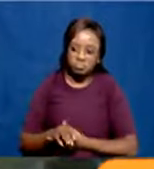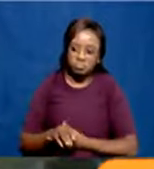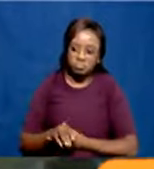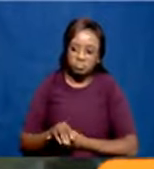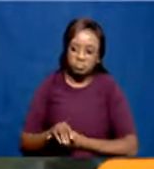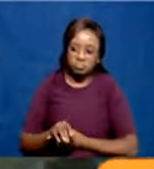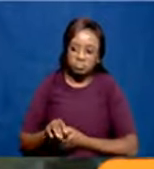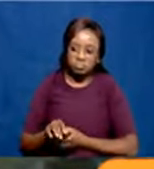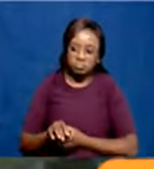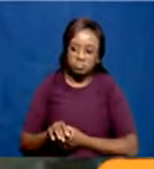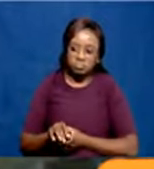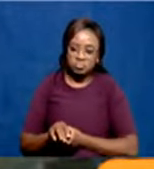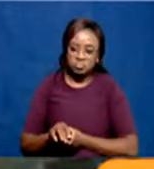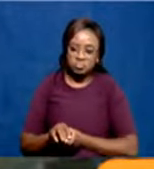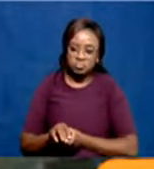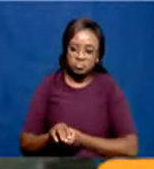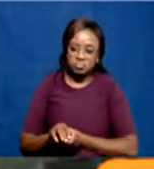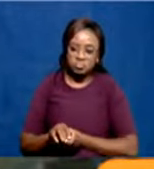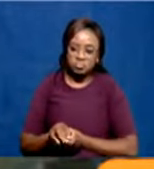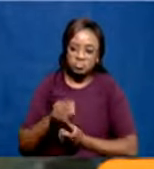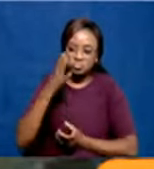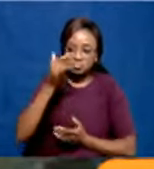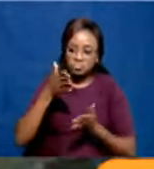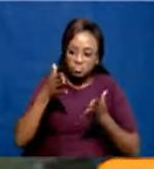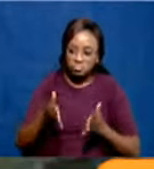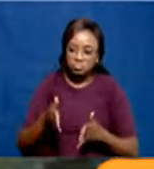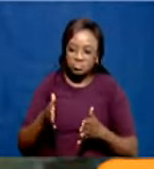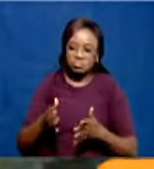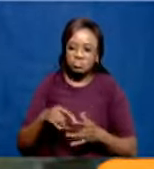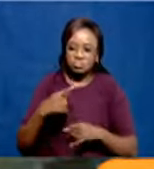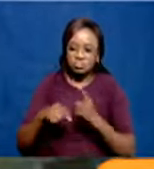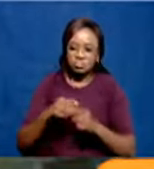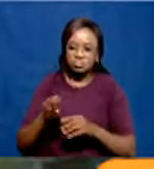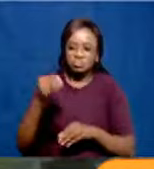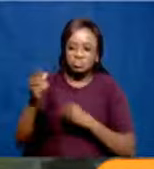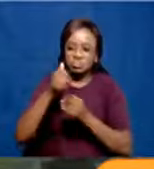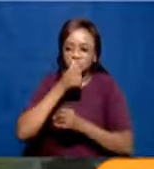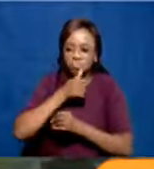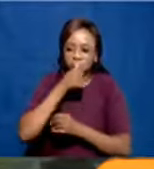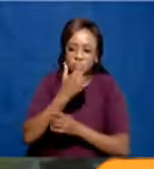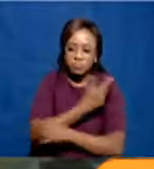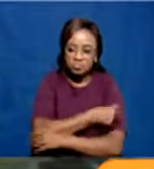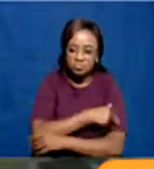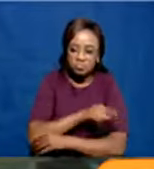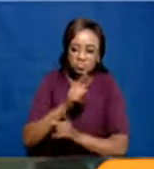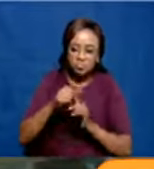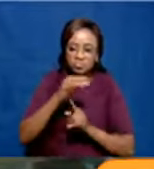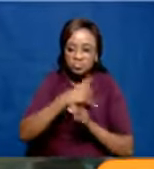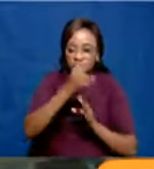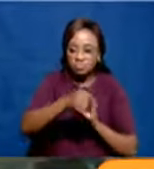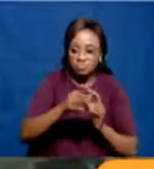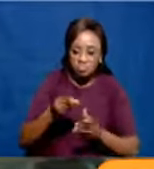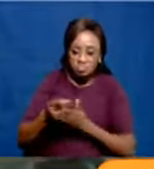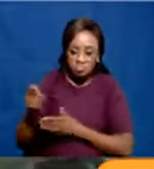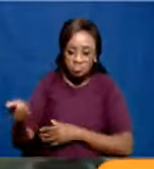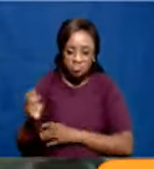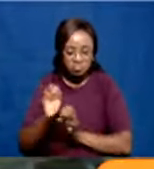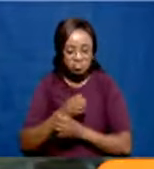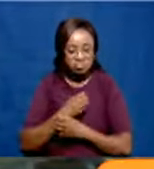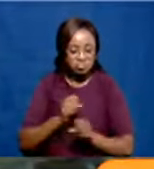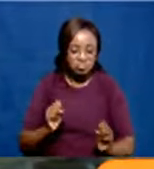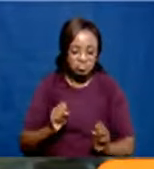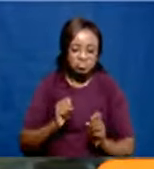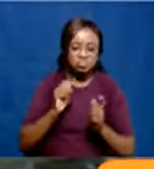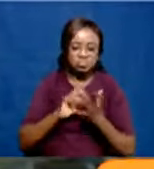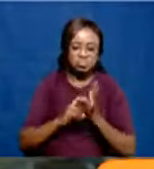of the out-of-pocket expenditure is actually going to the private facilities to seek care when you're not covered by an insurance. But he has said here that this